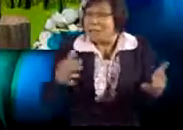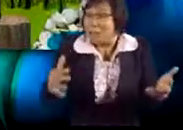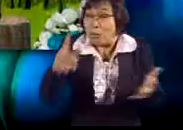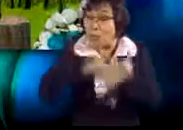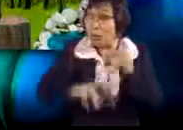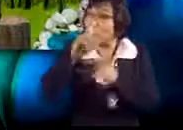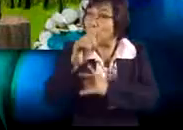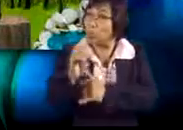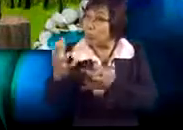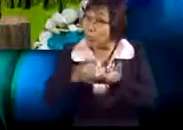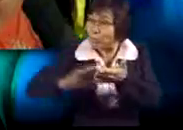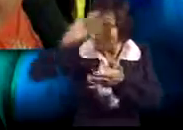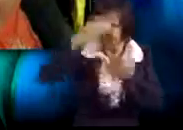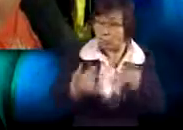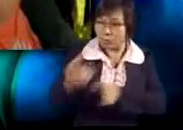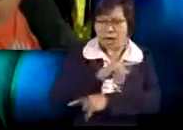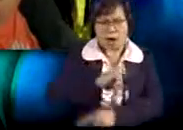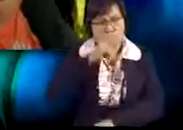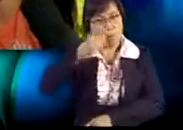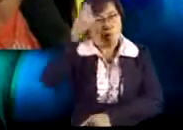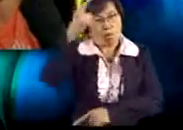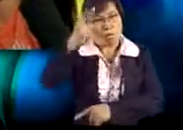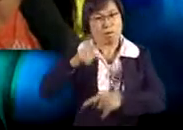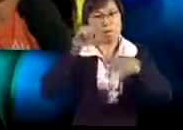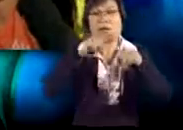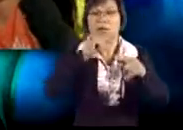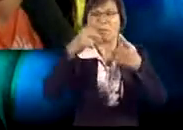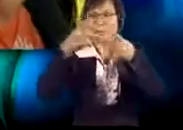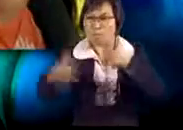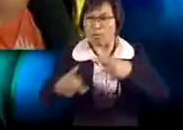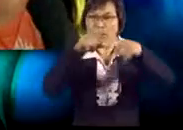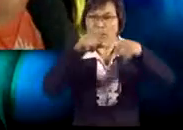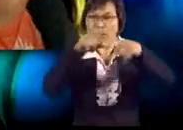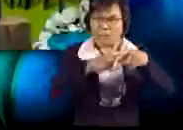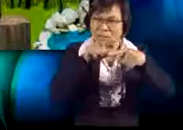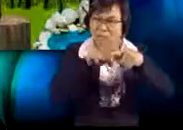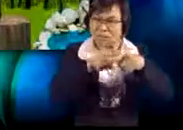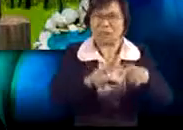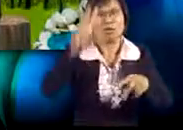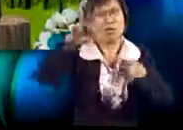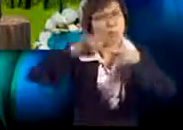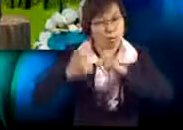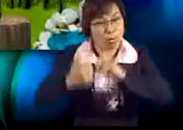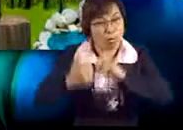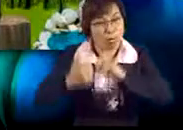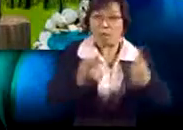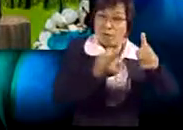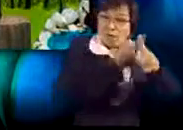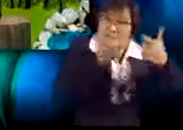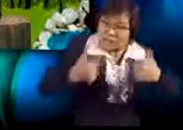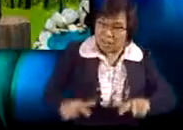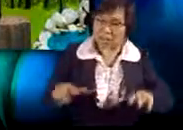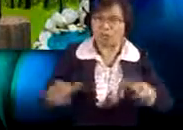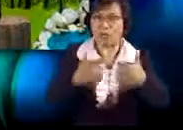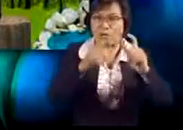So, what do you want to learn today? I don't understand improper fractions and mixed numbers. No problem. But first,